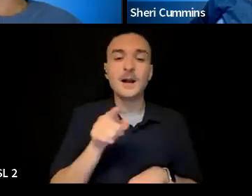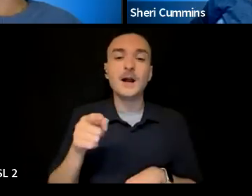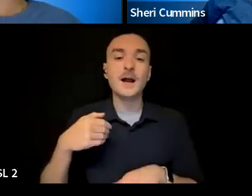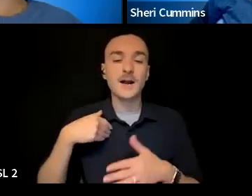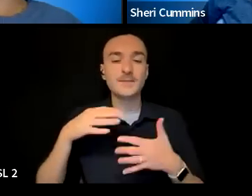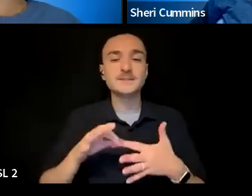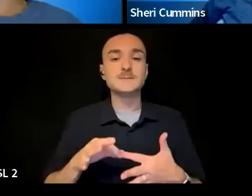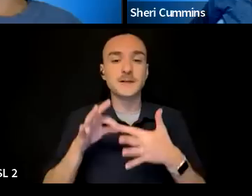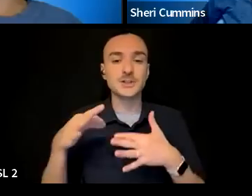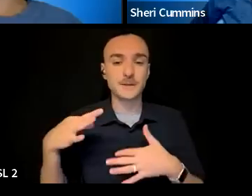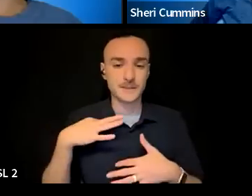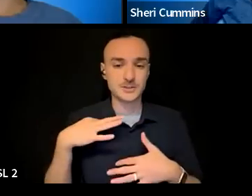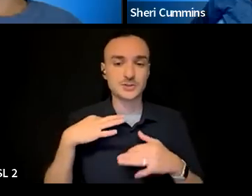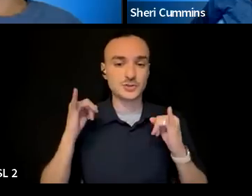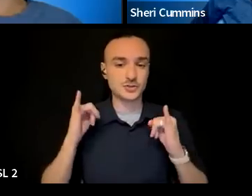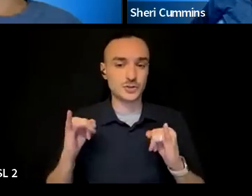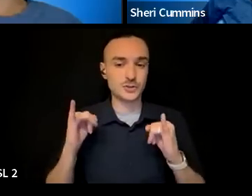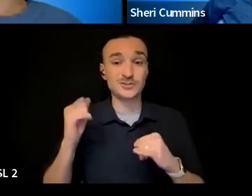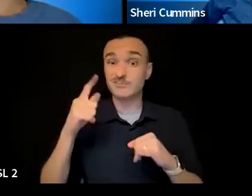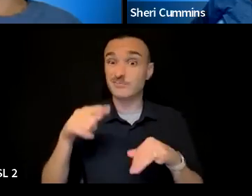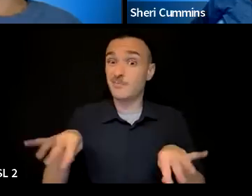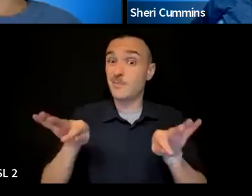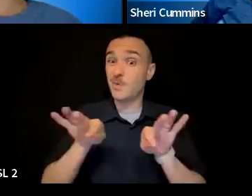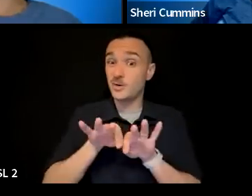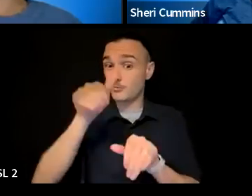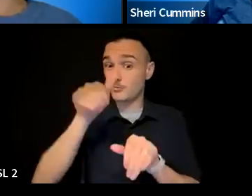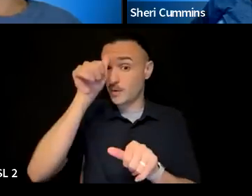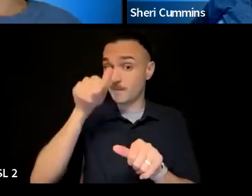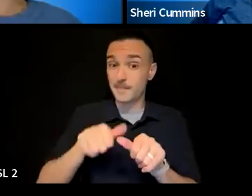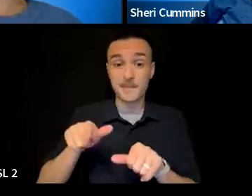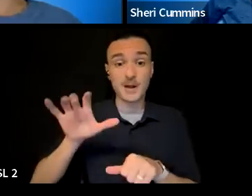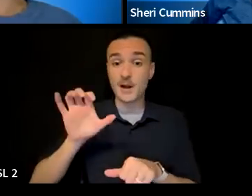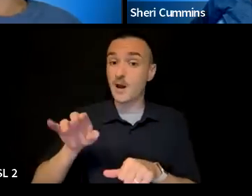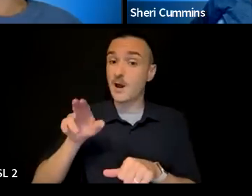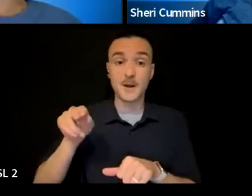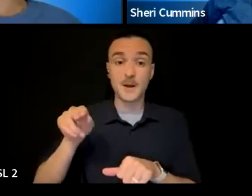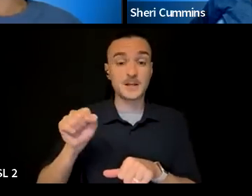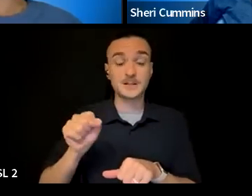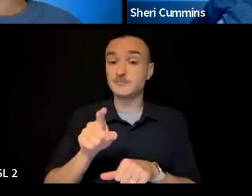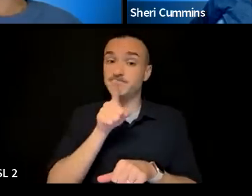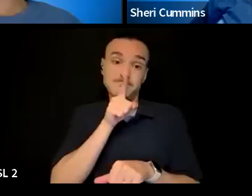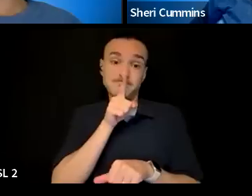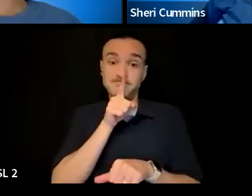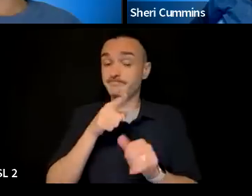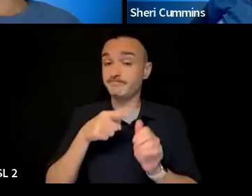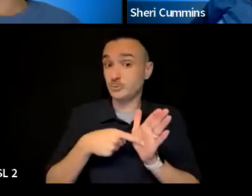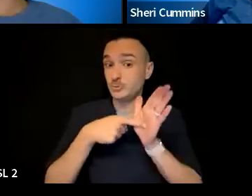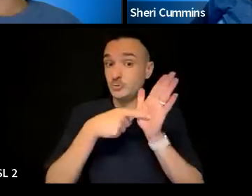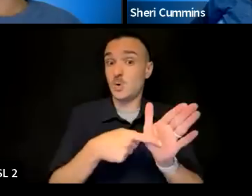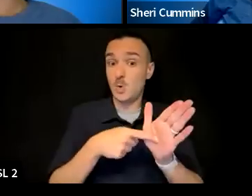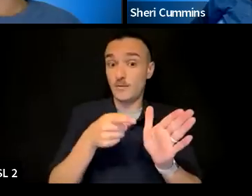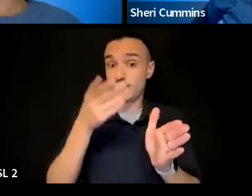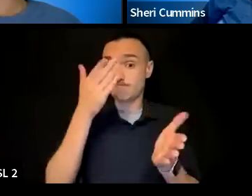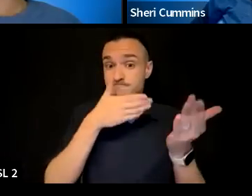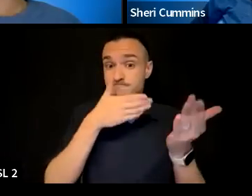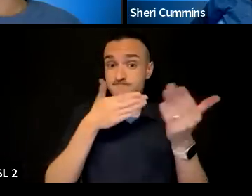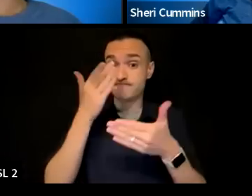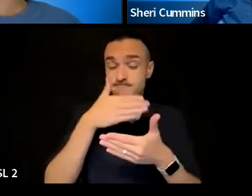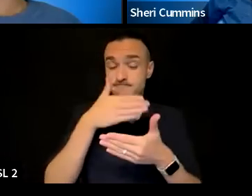It's important to remember that Commons won't give a warning if you forget to follow these.